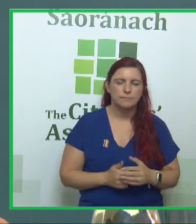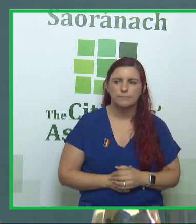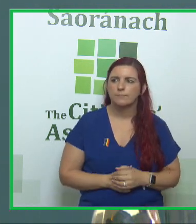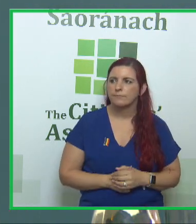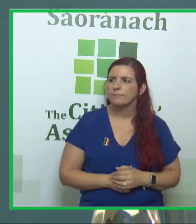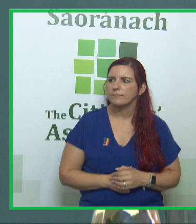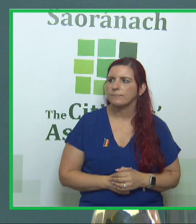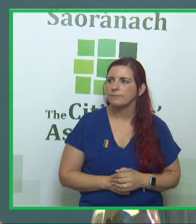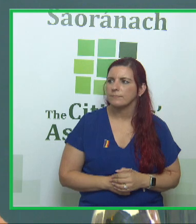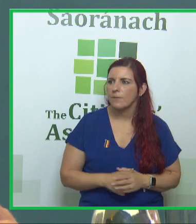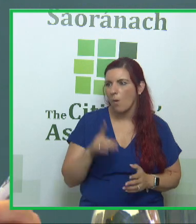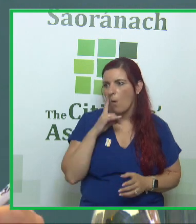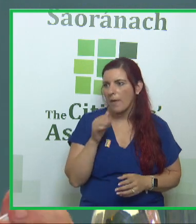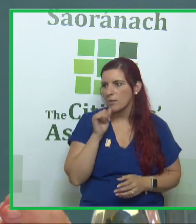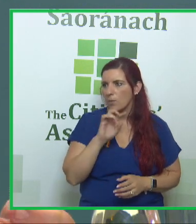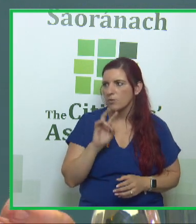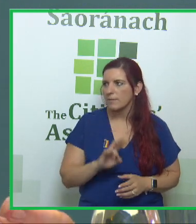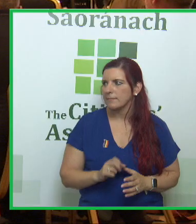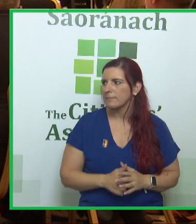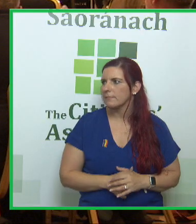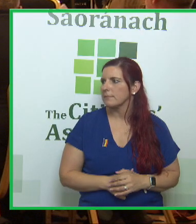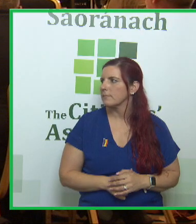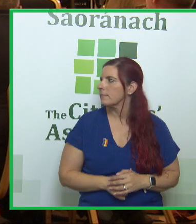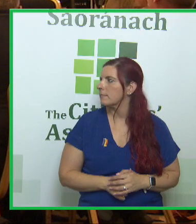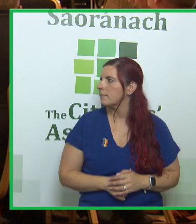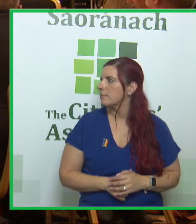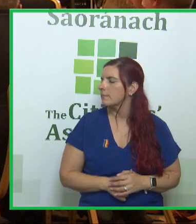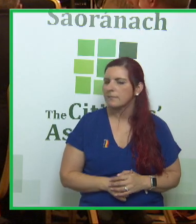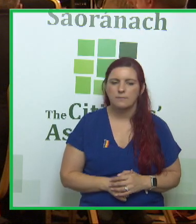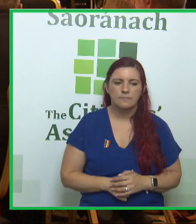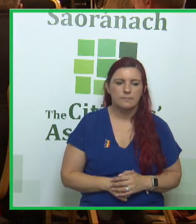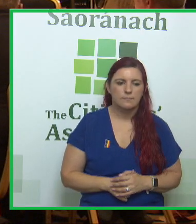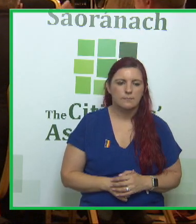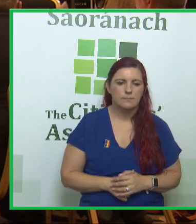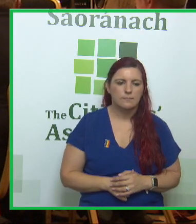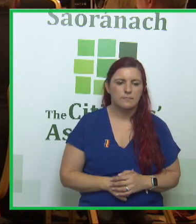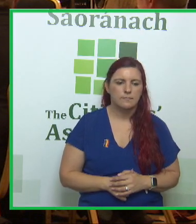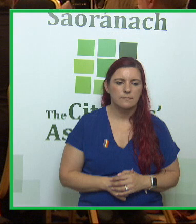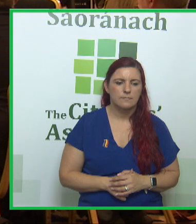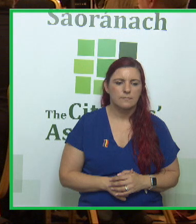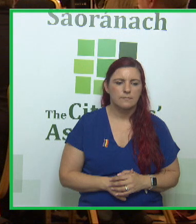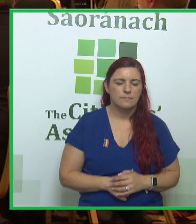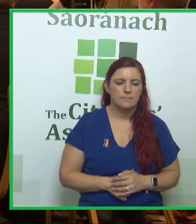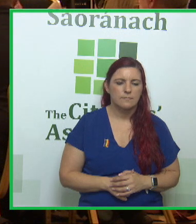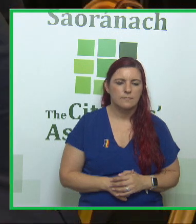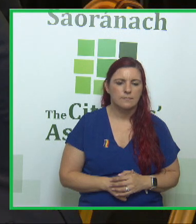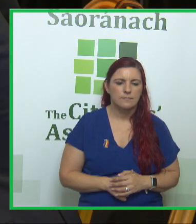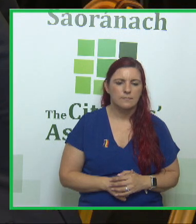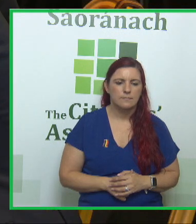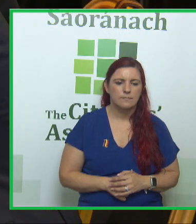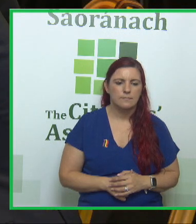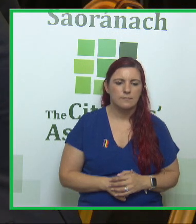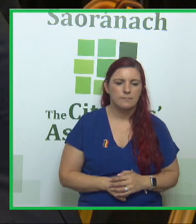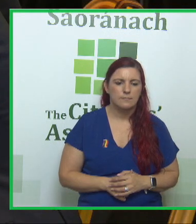know? I don't know if that helps. Can I just come in on that? Yeah. Communities can also be a great advocate and